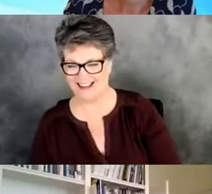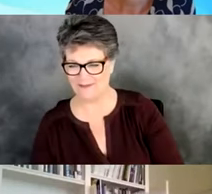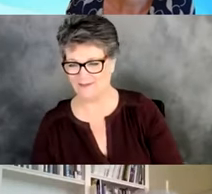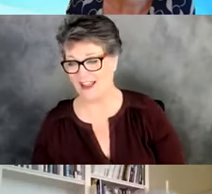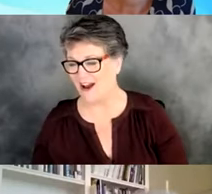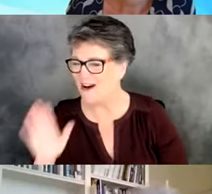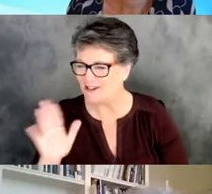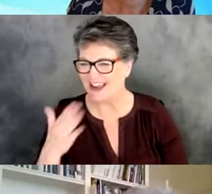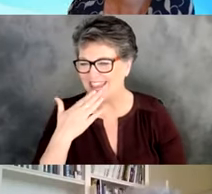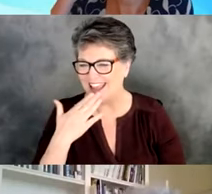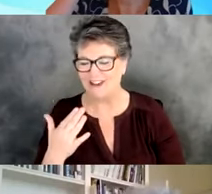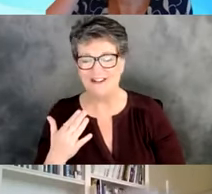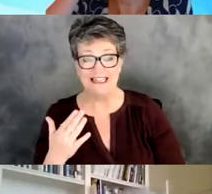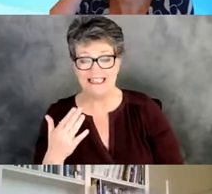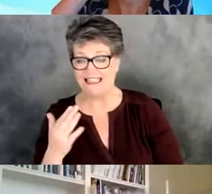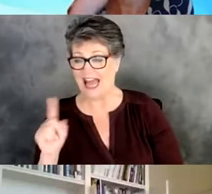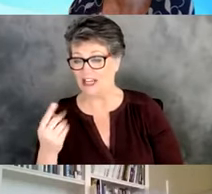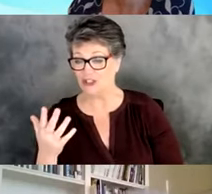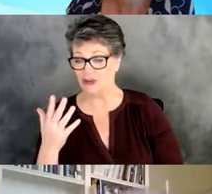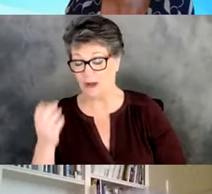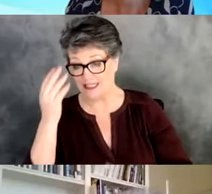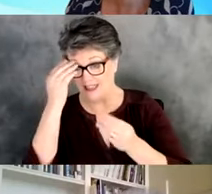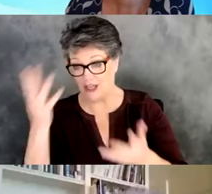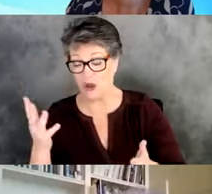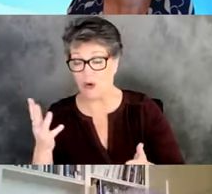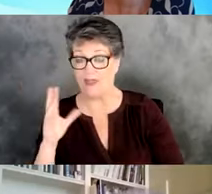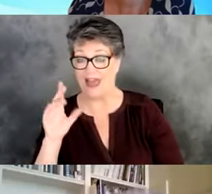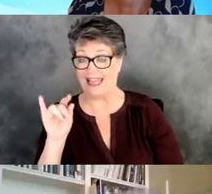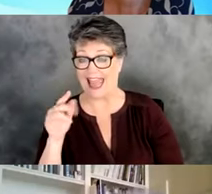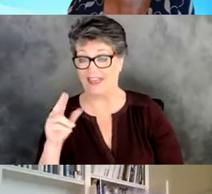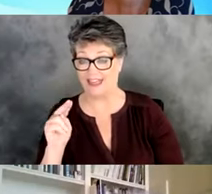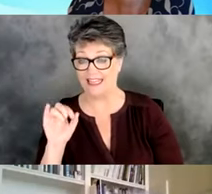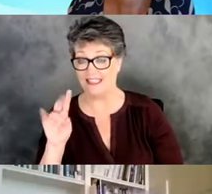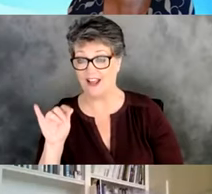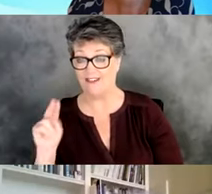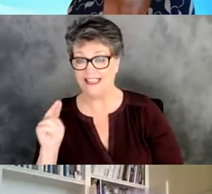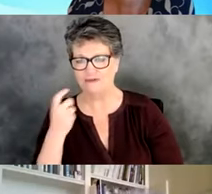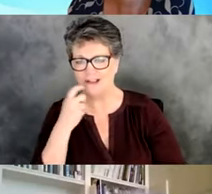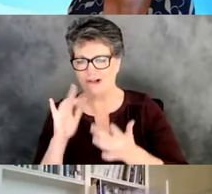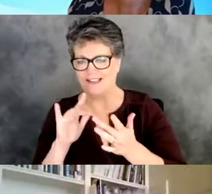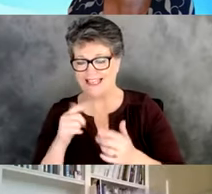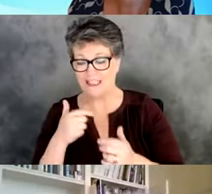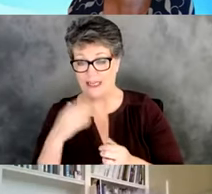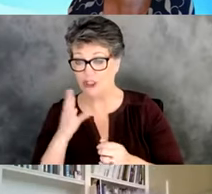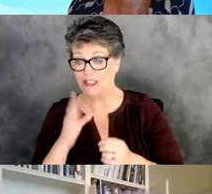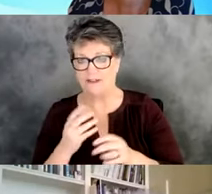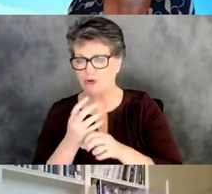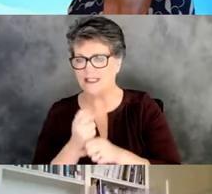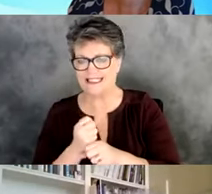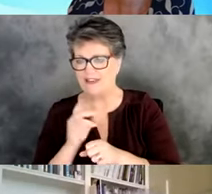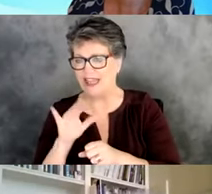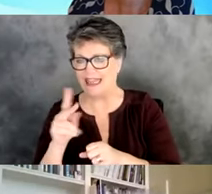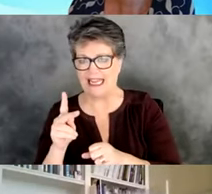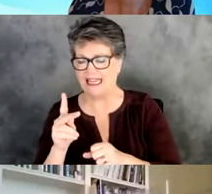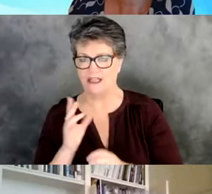great, thank you. First, I just want to let you know that Kathleen Sullivan just contacted me and said she never received the link to